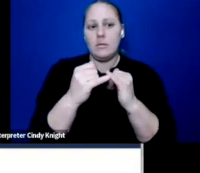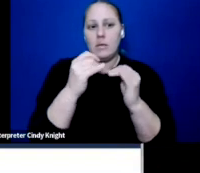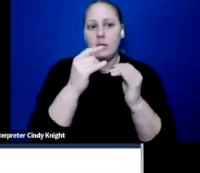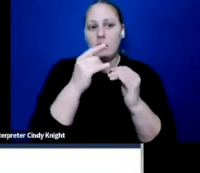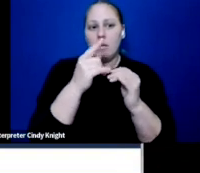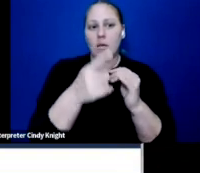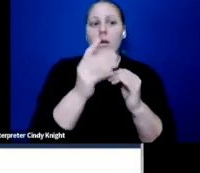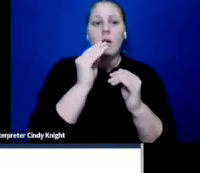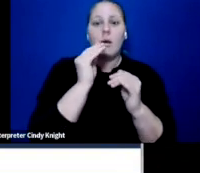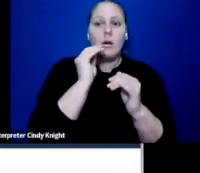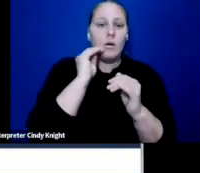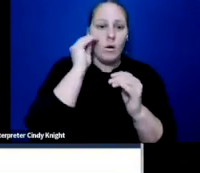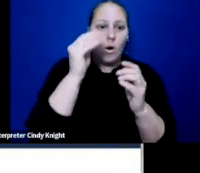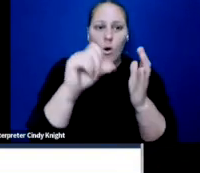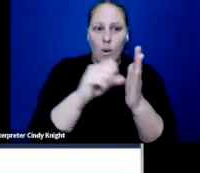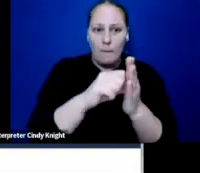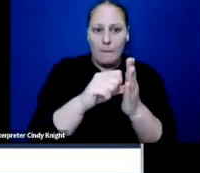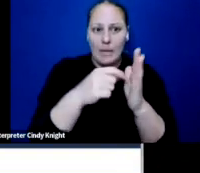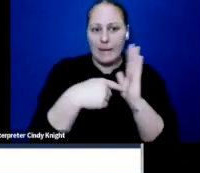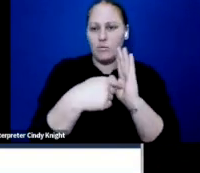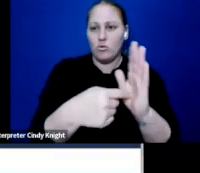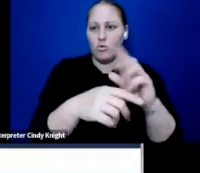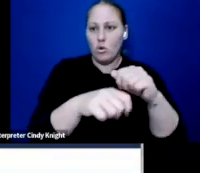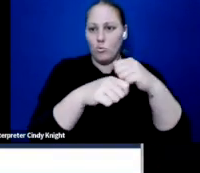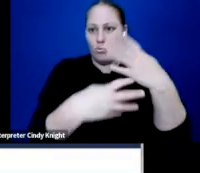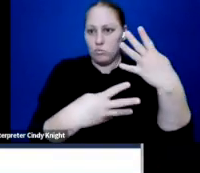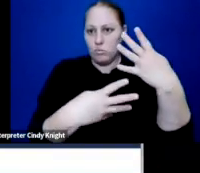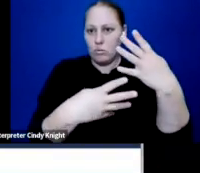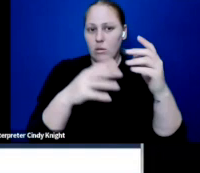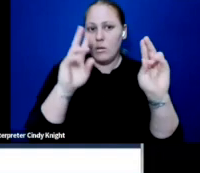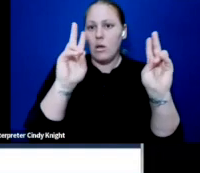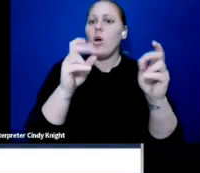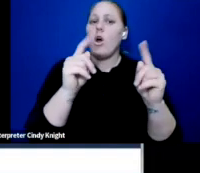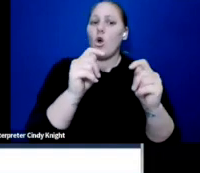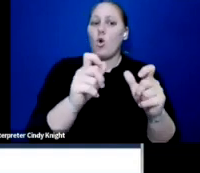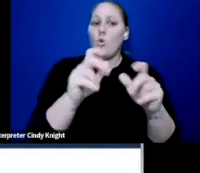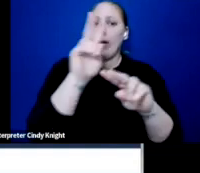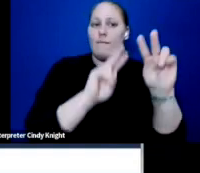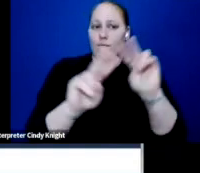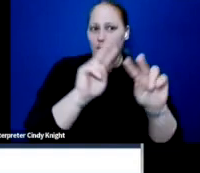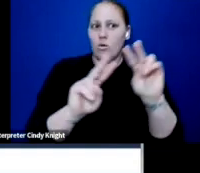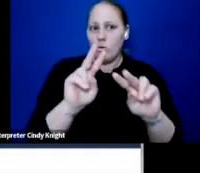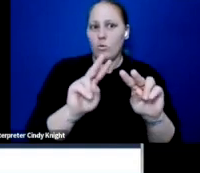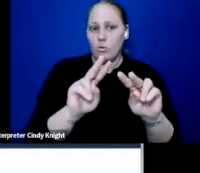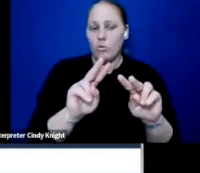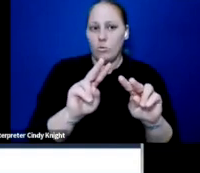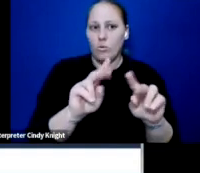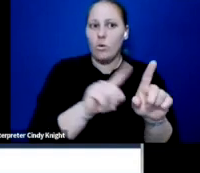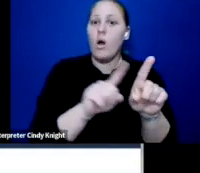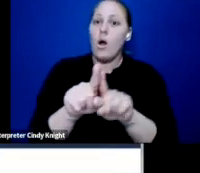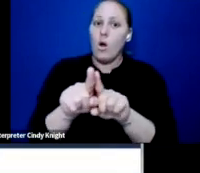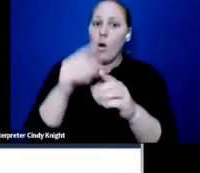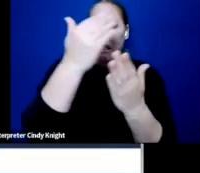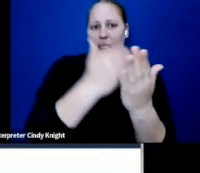to show that list that I was talking about, to see a quick view of follow-up events, as well as the list of